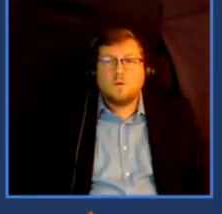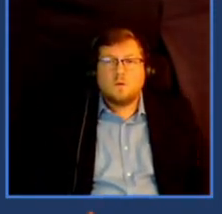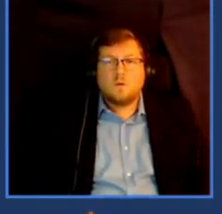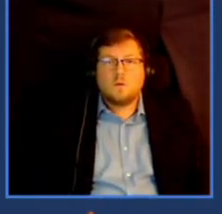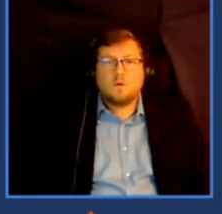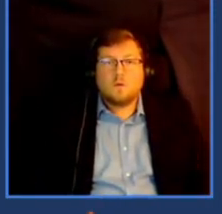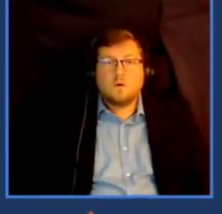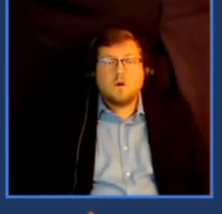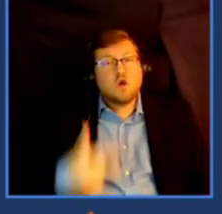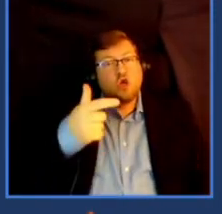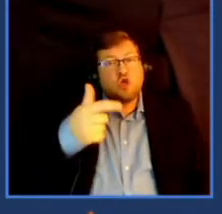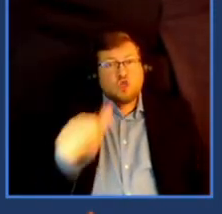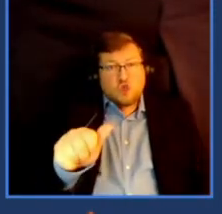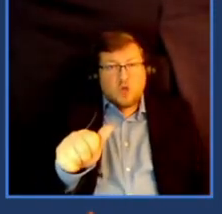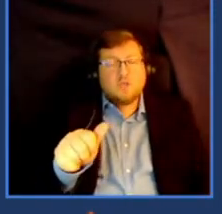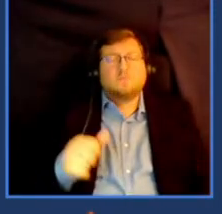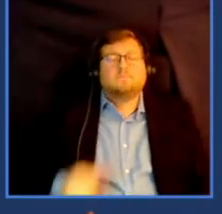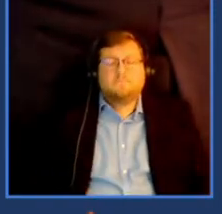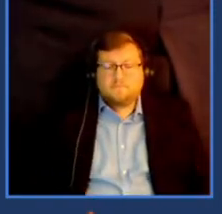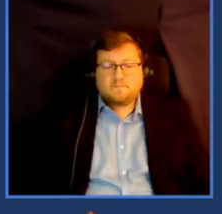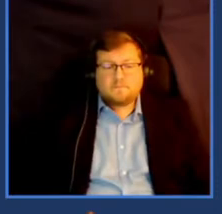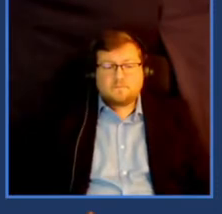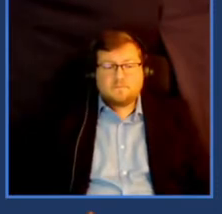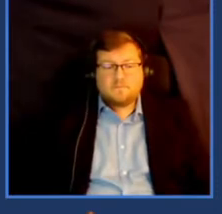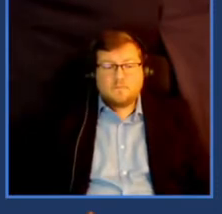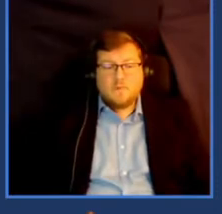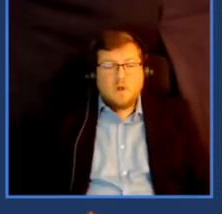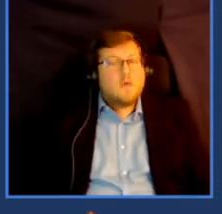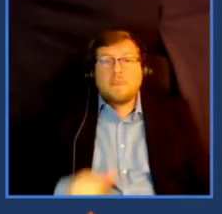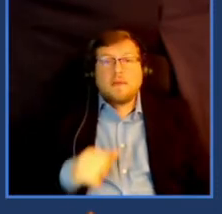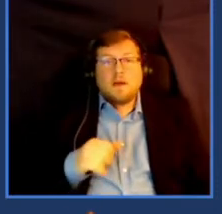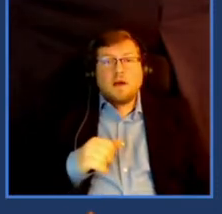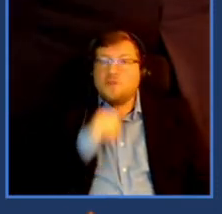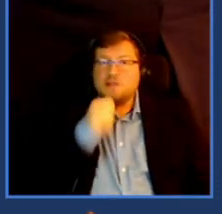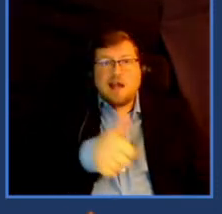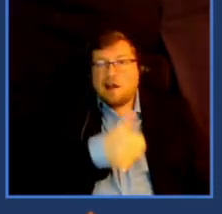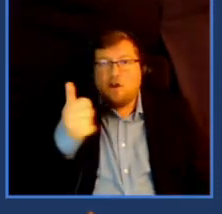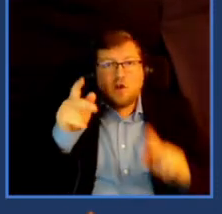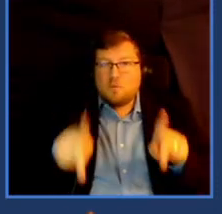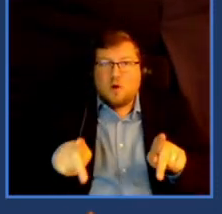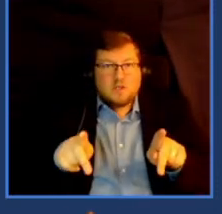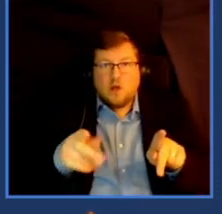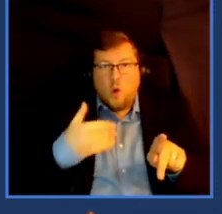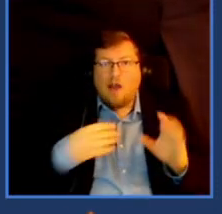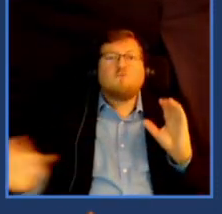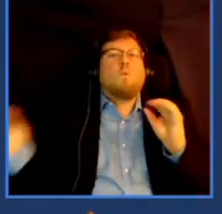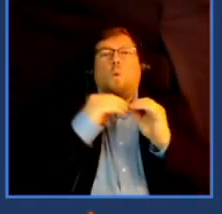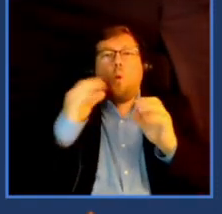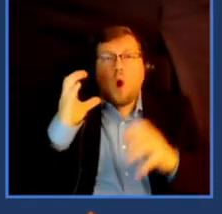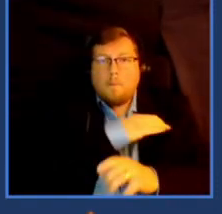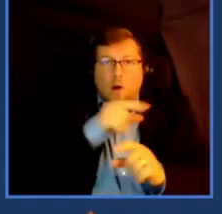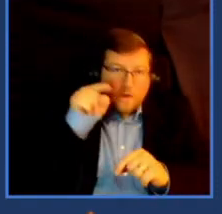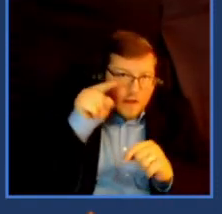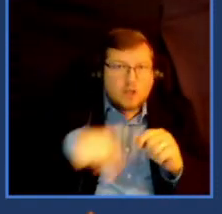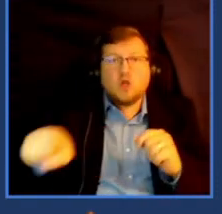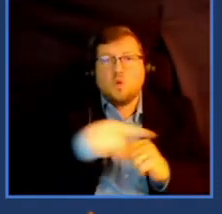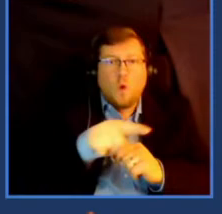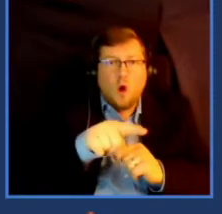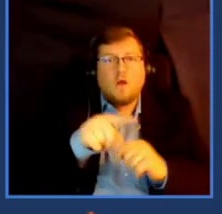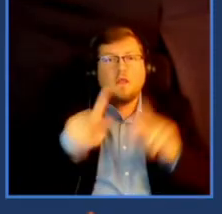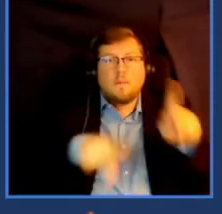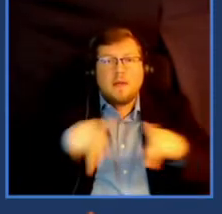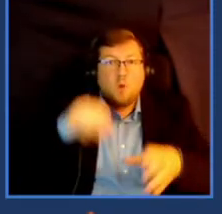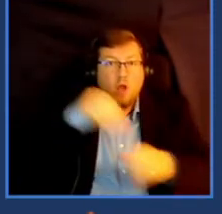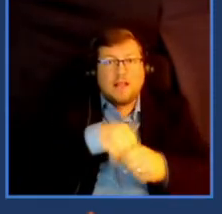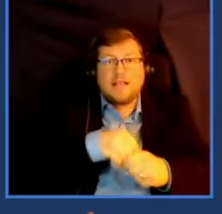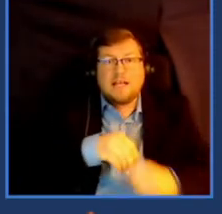there's no one in America with more power to make that happen than you, the citizens of Atlanta, the citizens